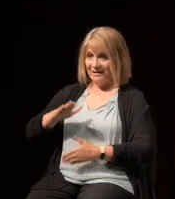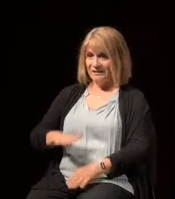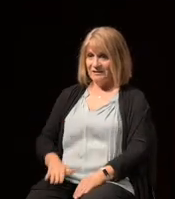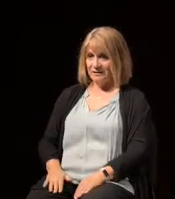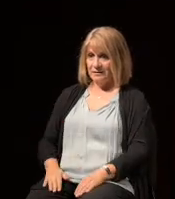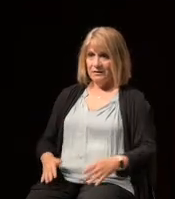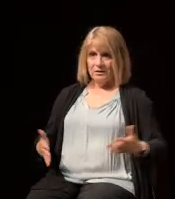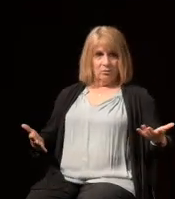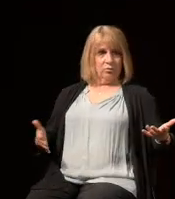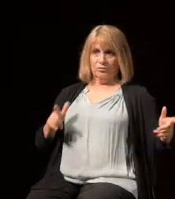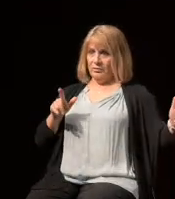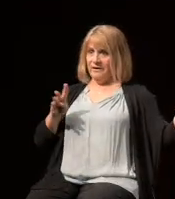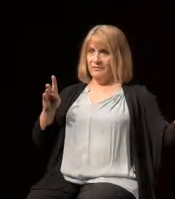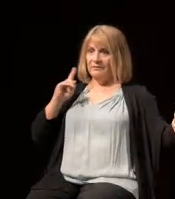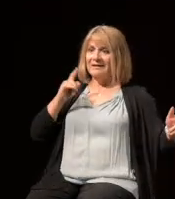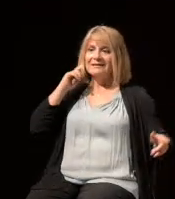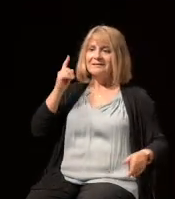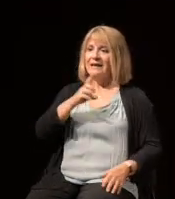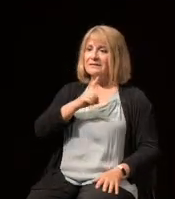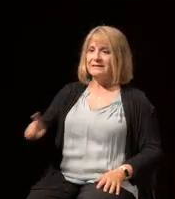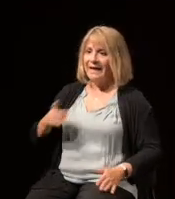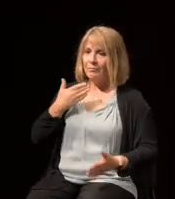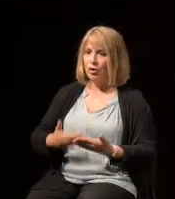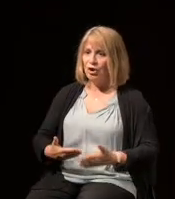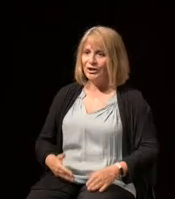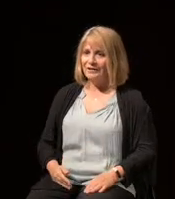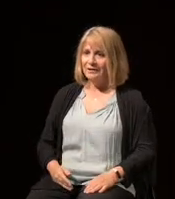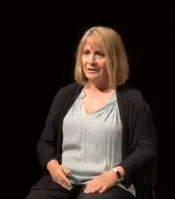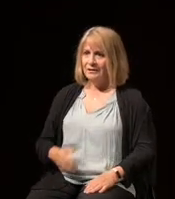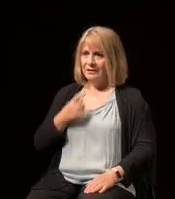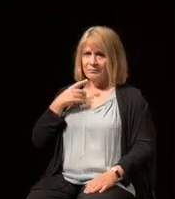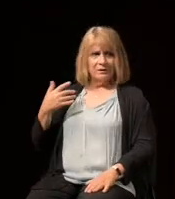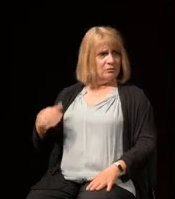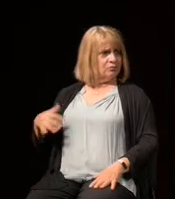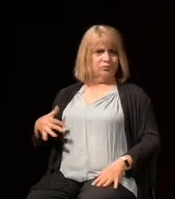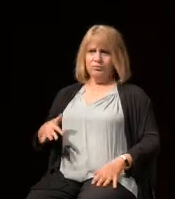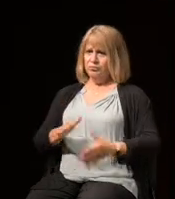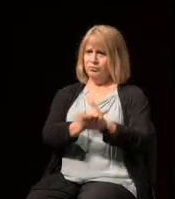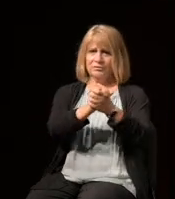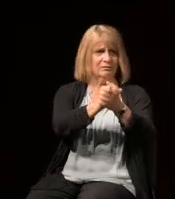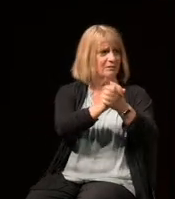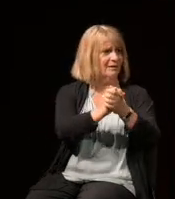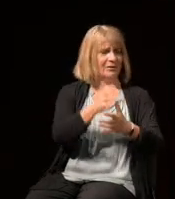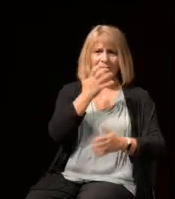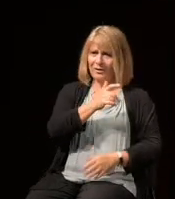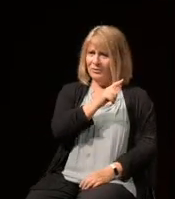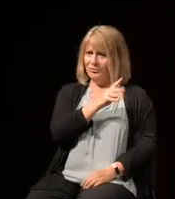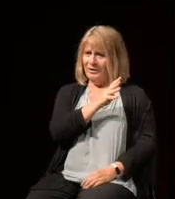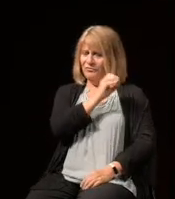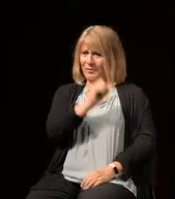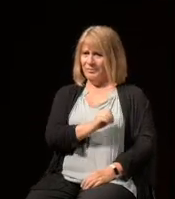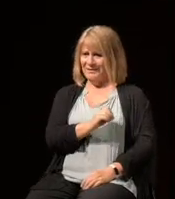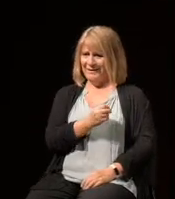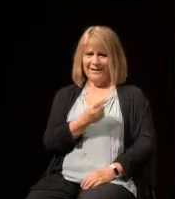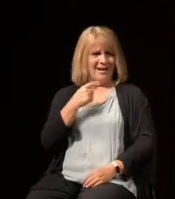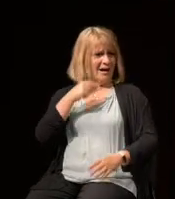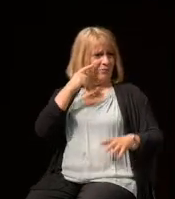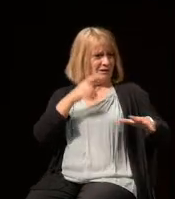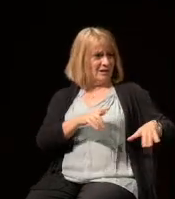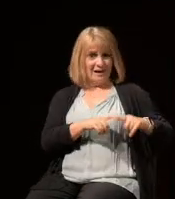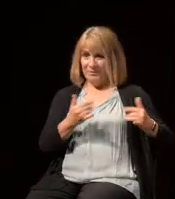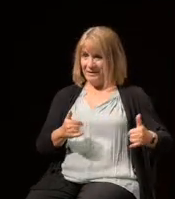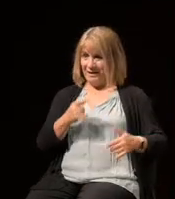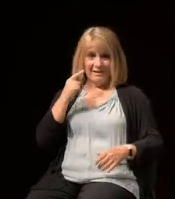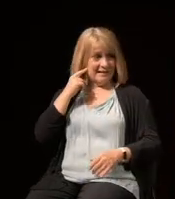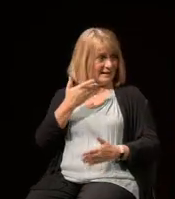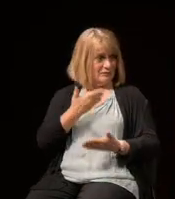24% sounded damn good. I'm like, whoa, they are rocking and rolling. I guess it's all in perspective.